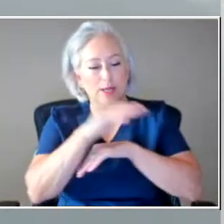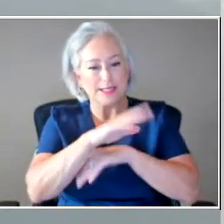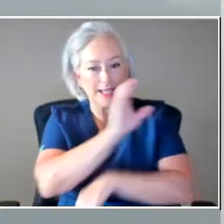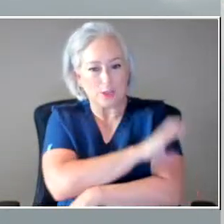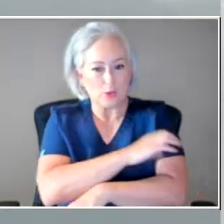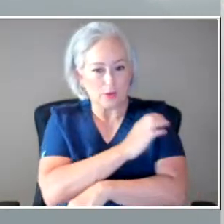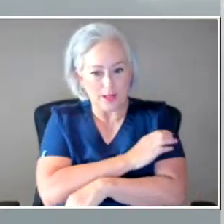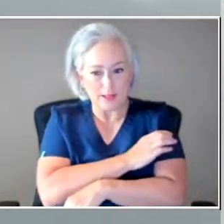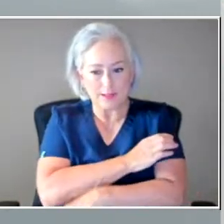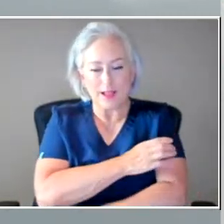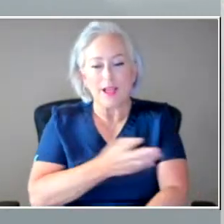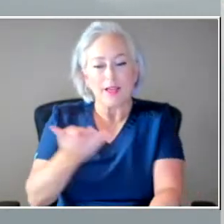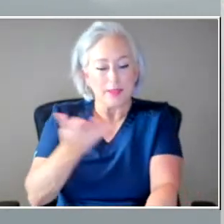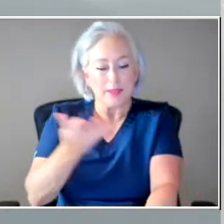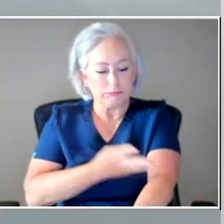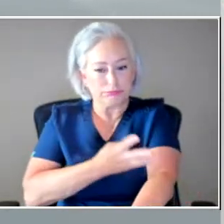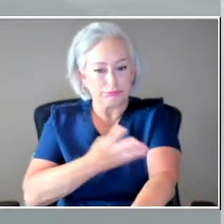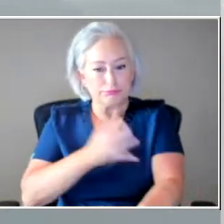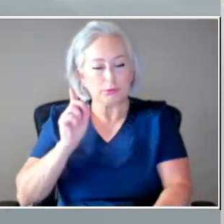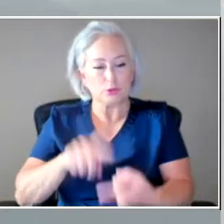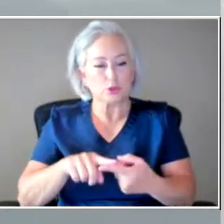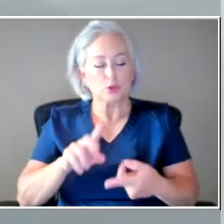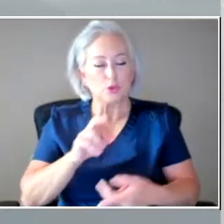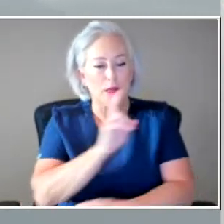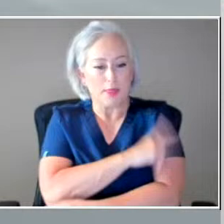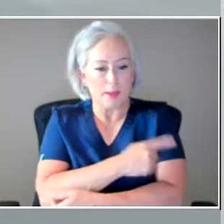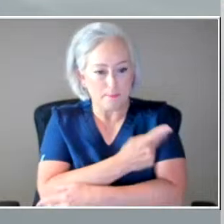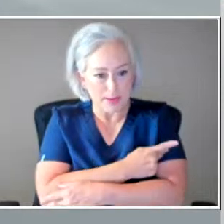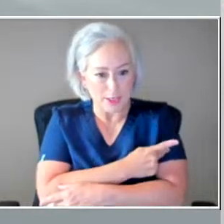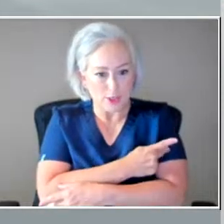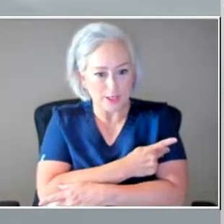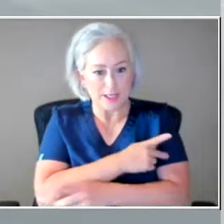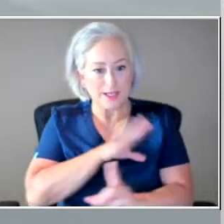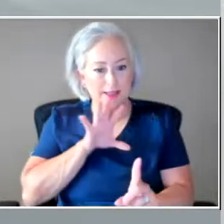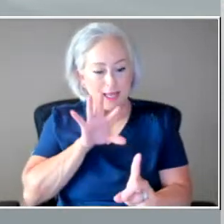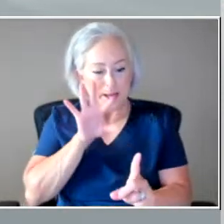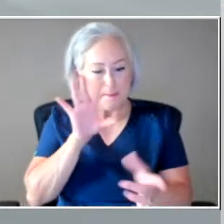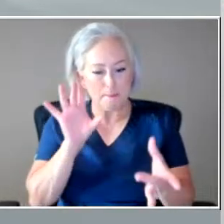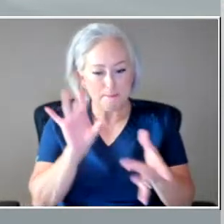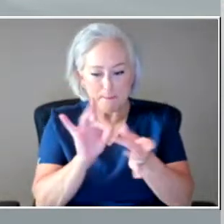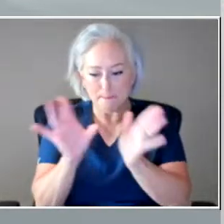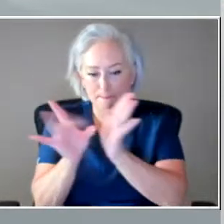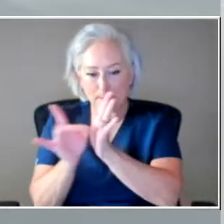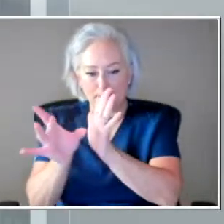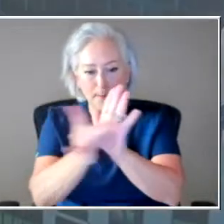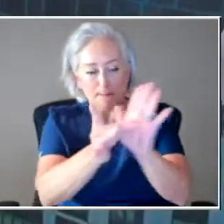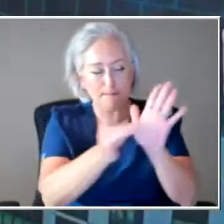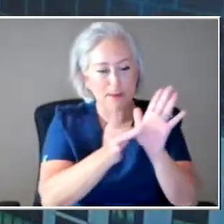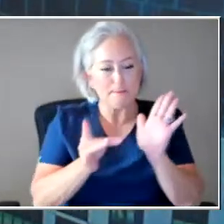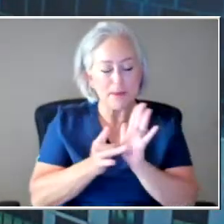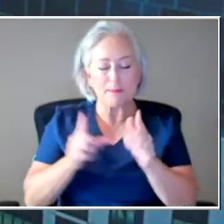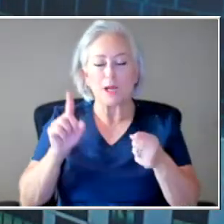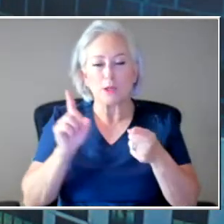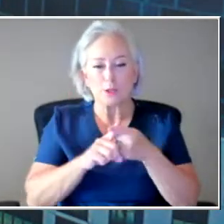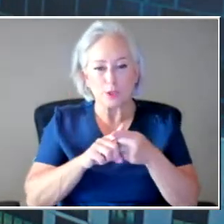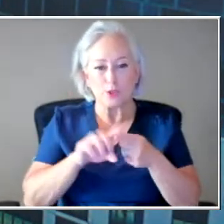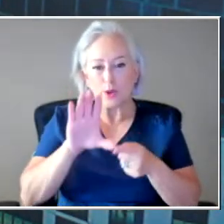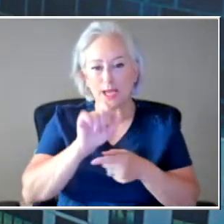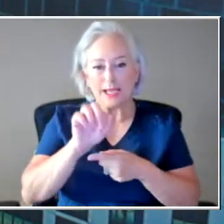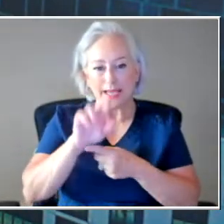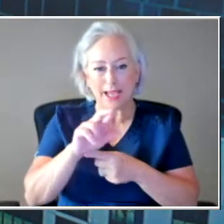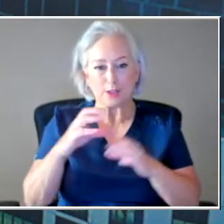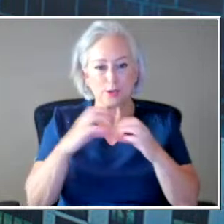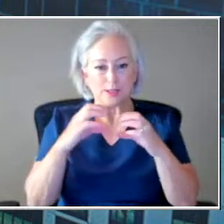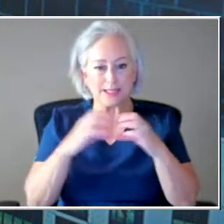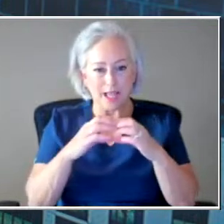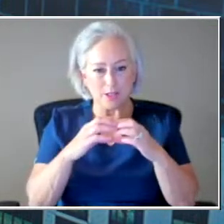transfusion. They sweep around the body, they bind to the cancer cells, punch a hole in the cancer cells, and release little Pac-Men called granzymes that go through and tear up the